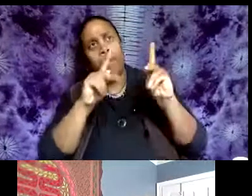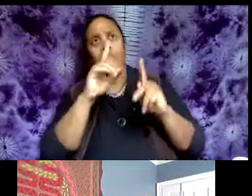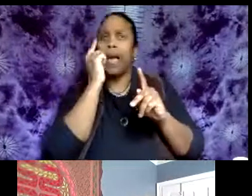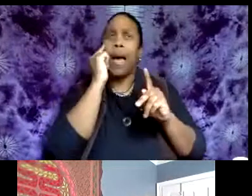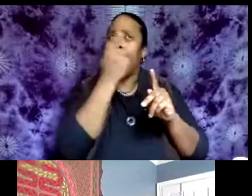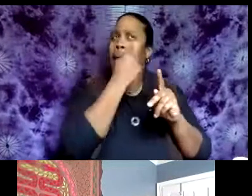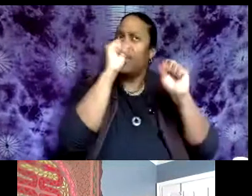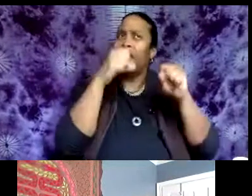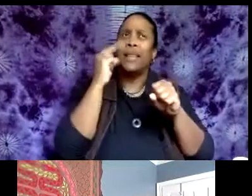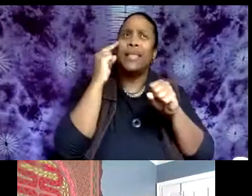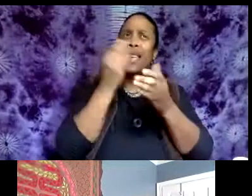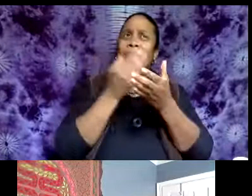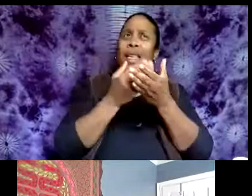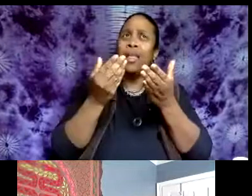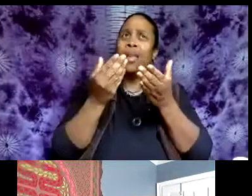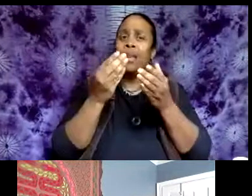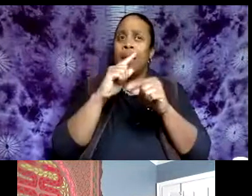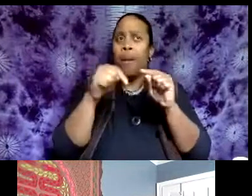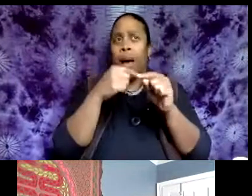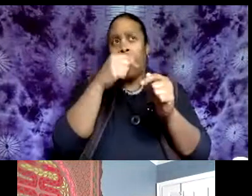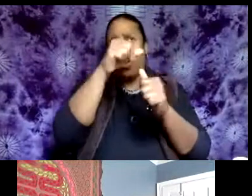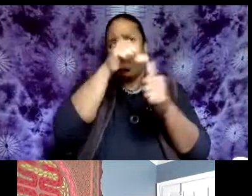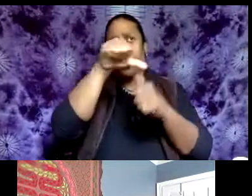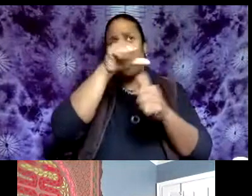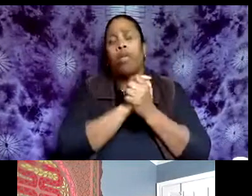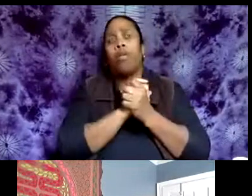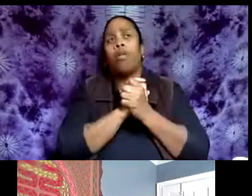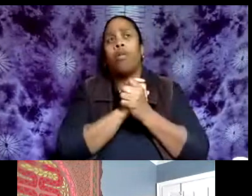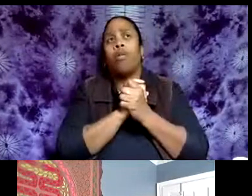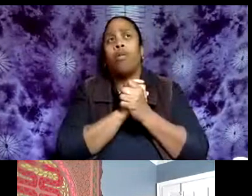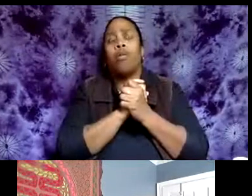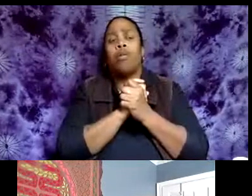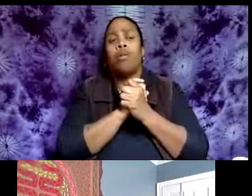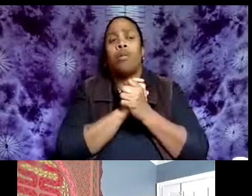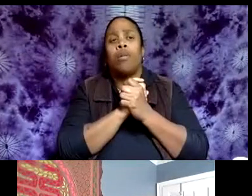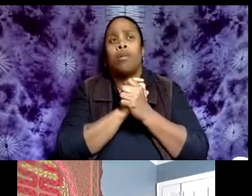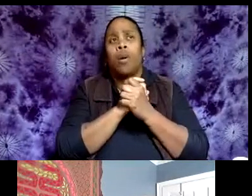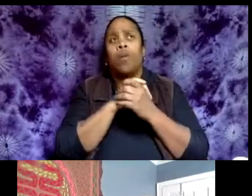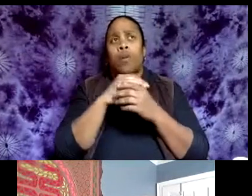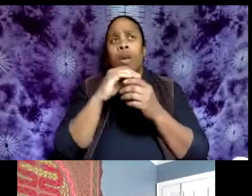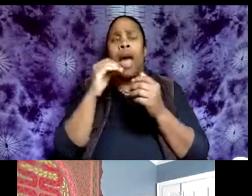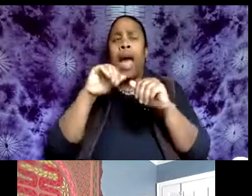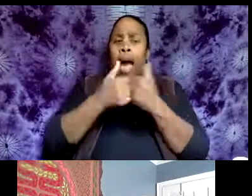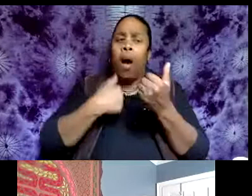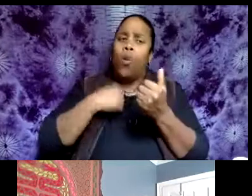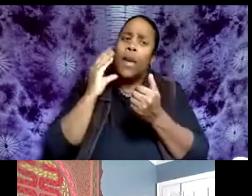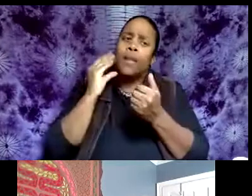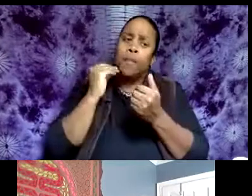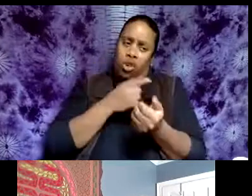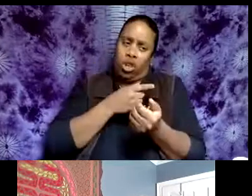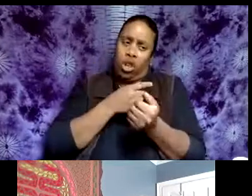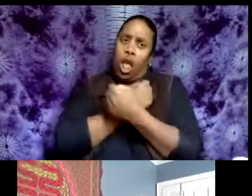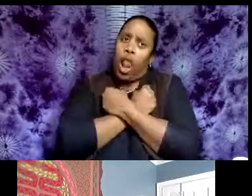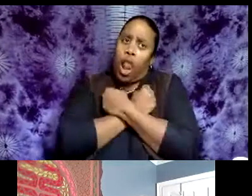about each other, and however we experience love as kids is our brains are often wired with that being love. And so